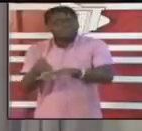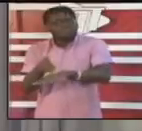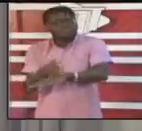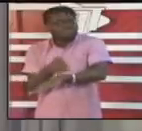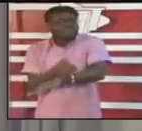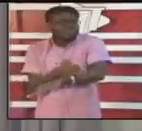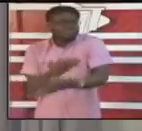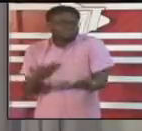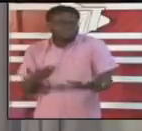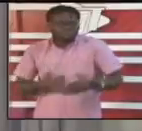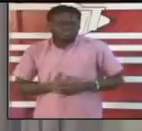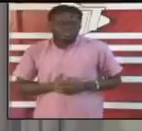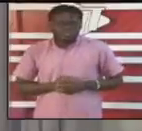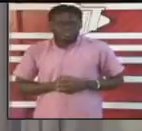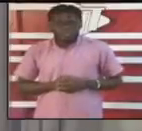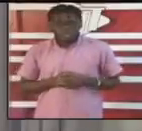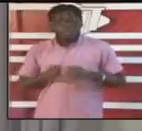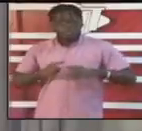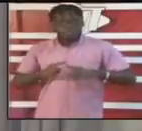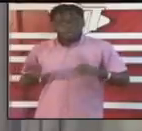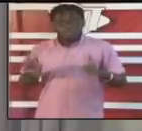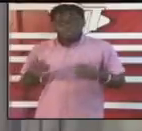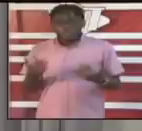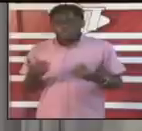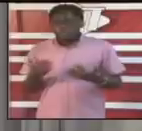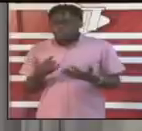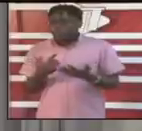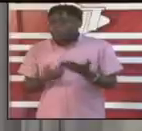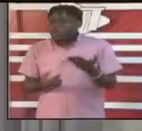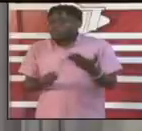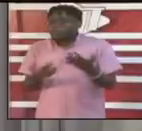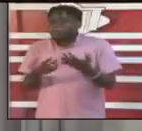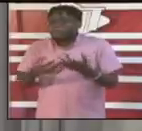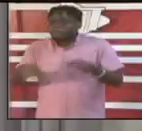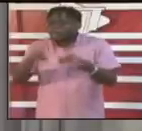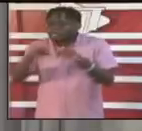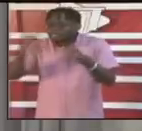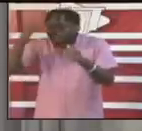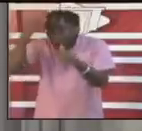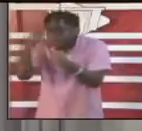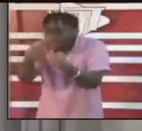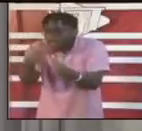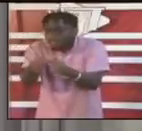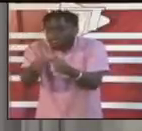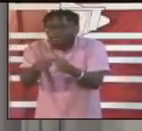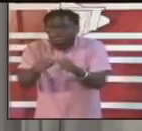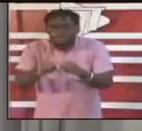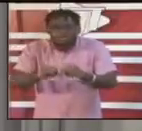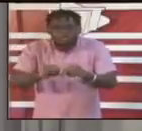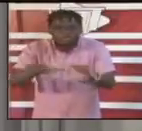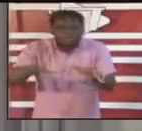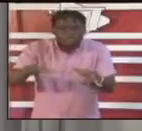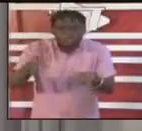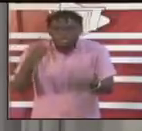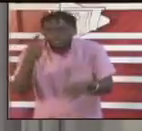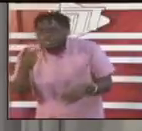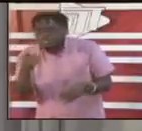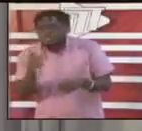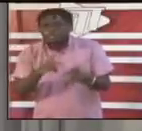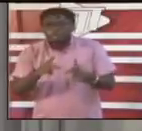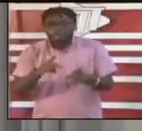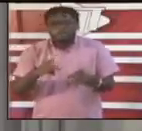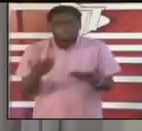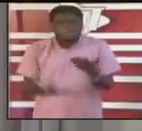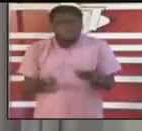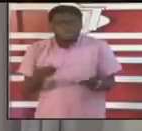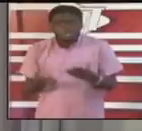is spread in areas where people are jam-packed together indoors, like bars. That is much more